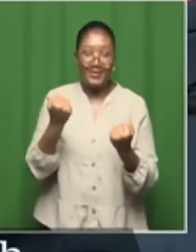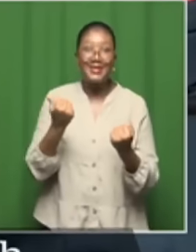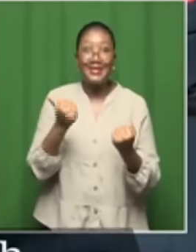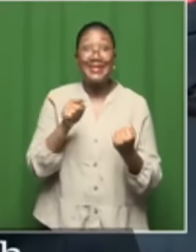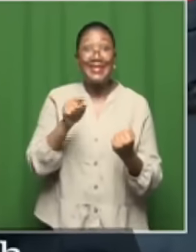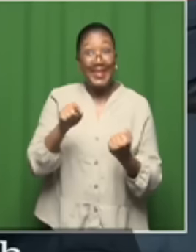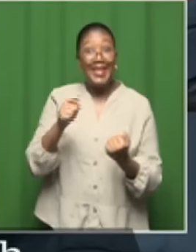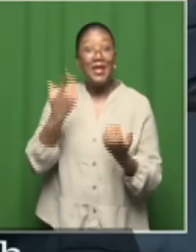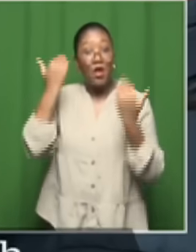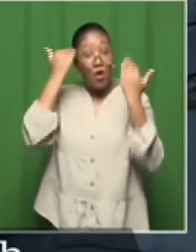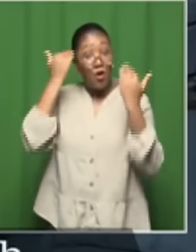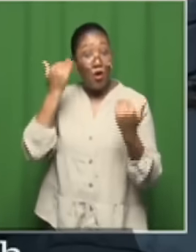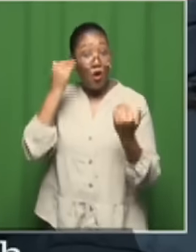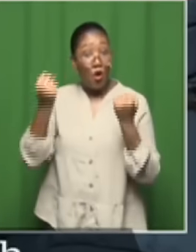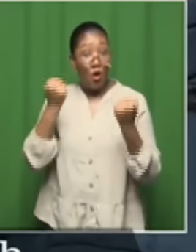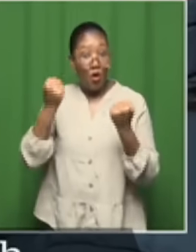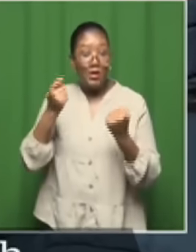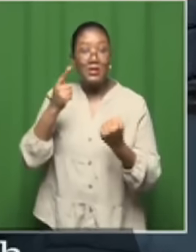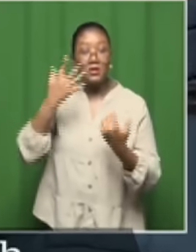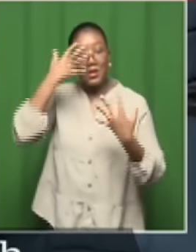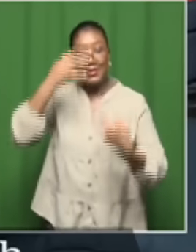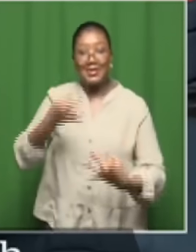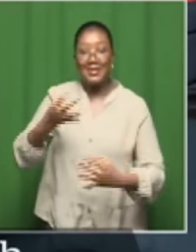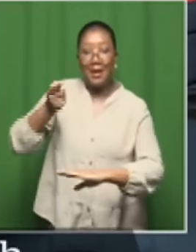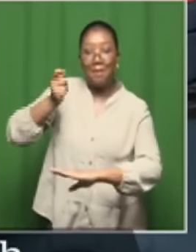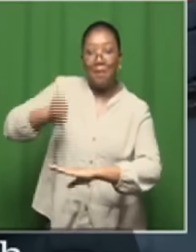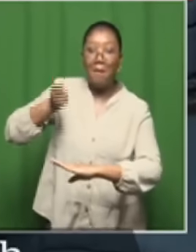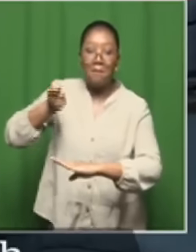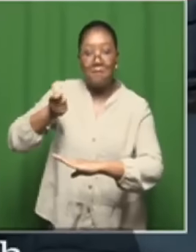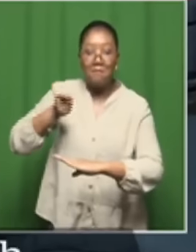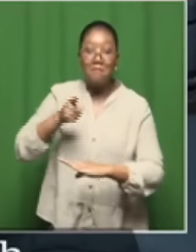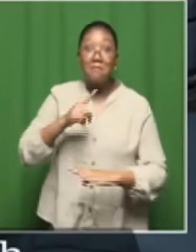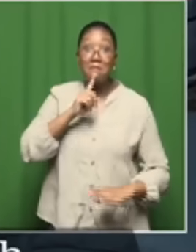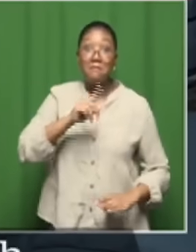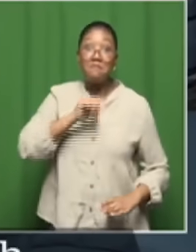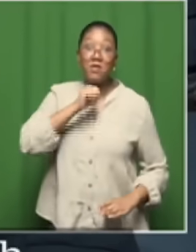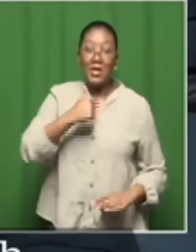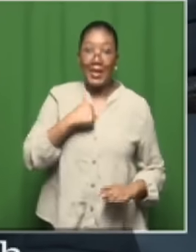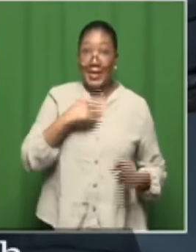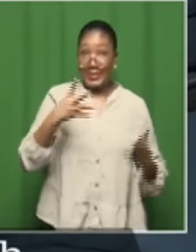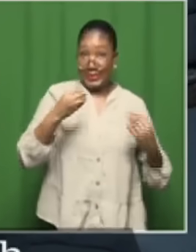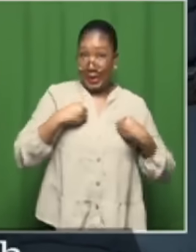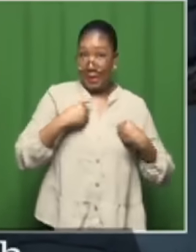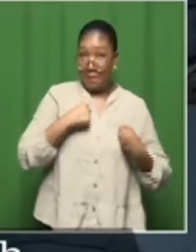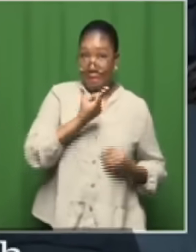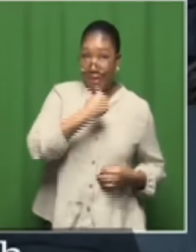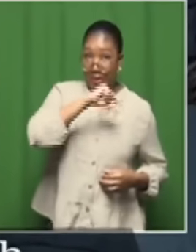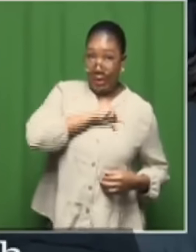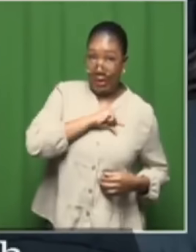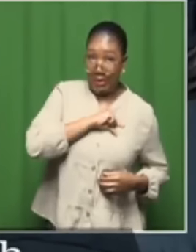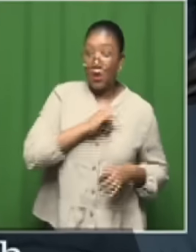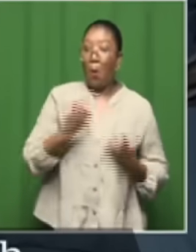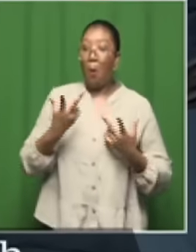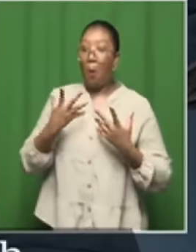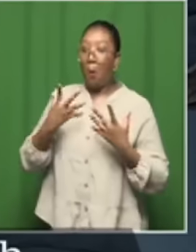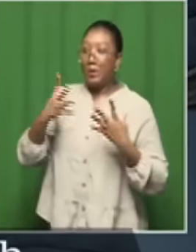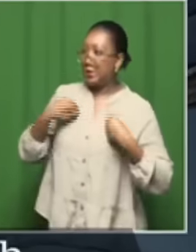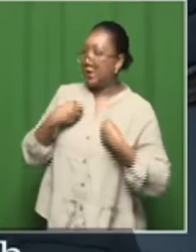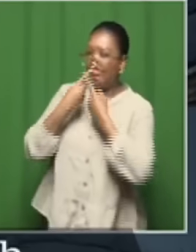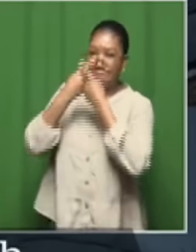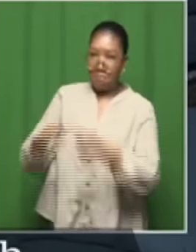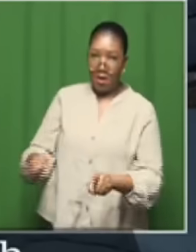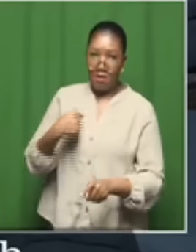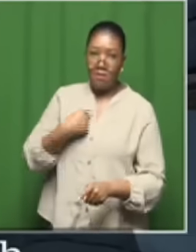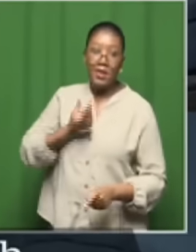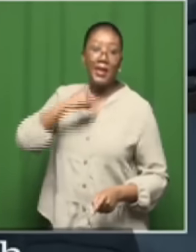to decide what will happen. Remember, they still have to plead either guilty or not guilty. But basically, we have handed them in at the police